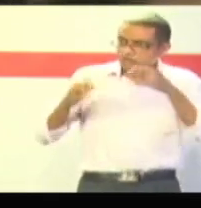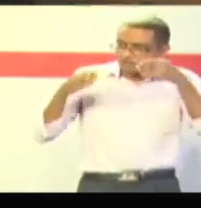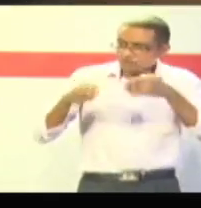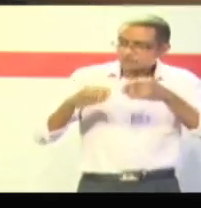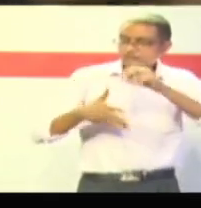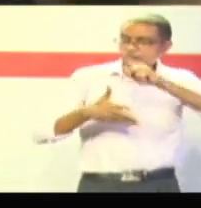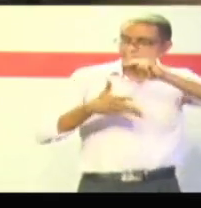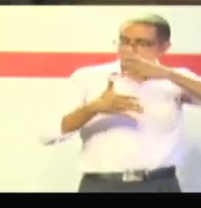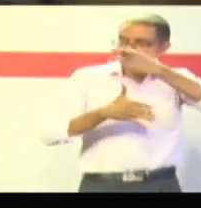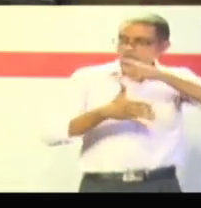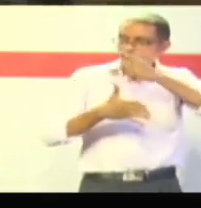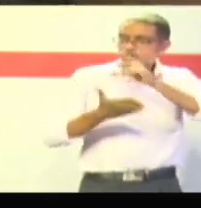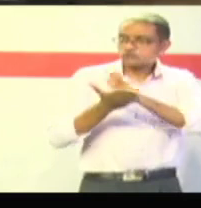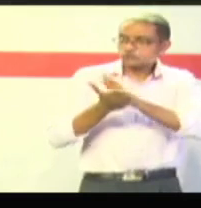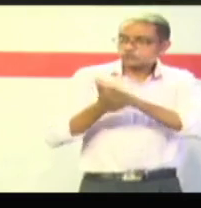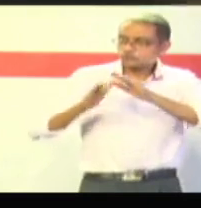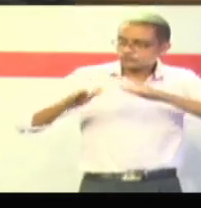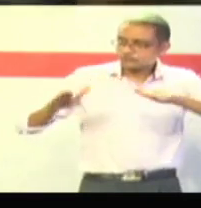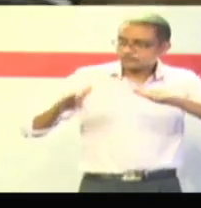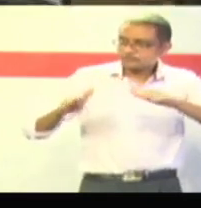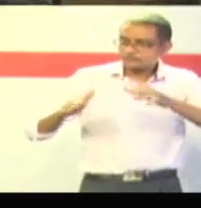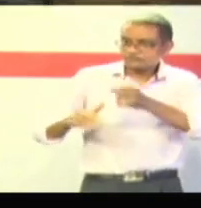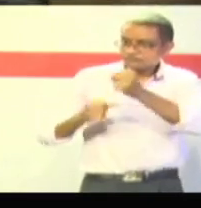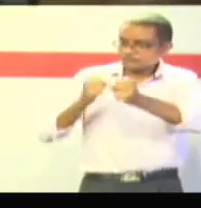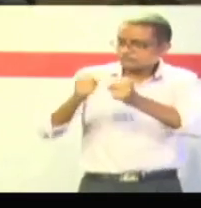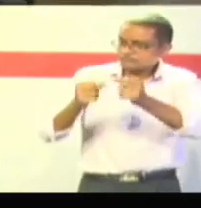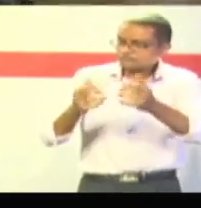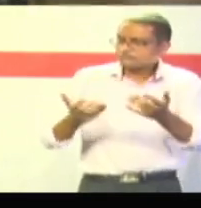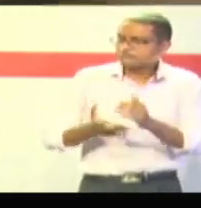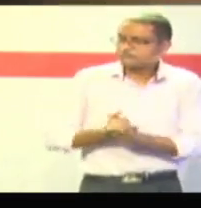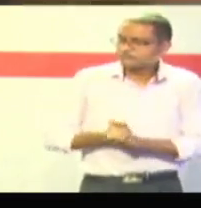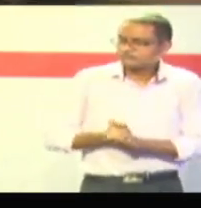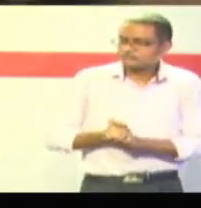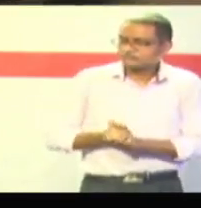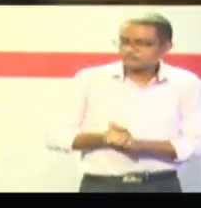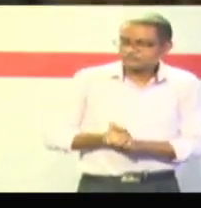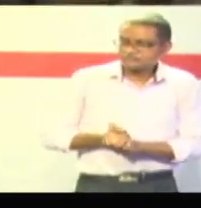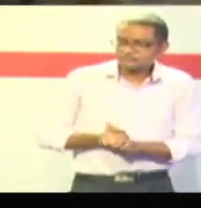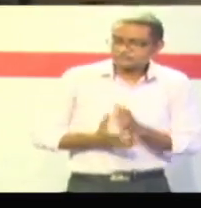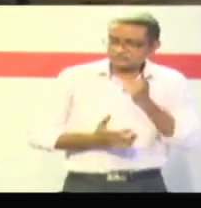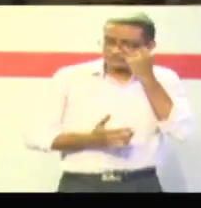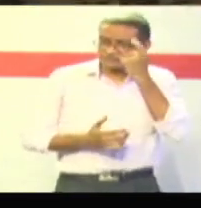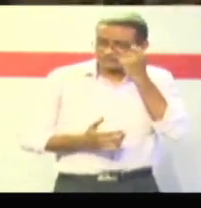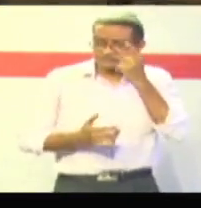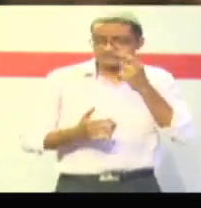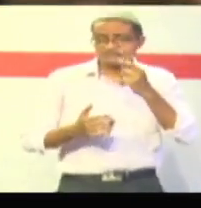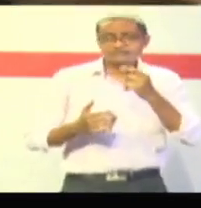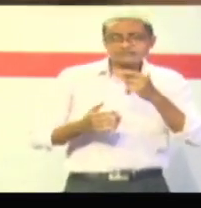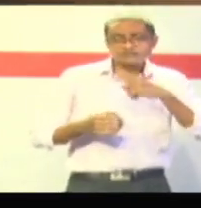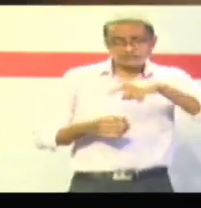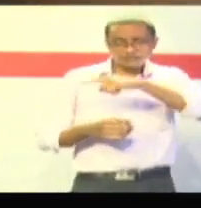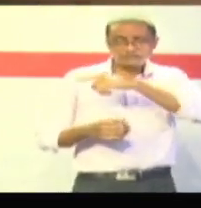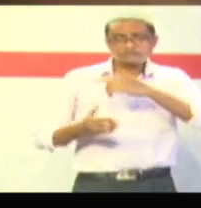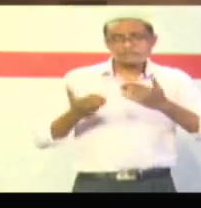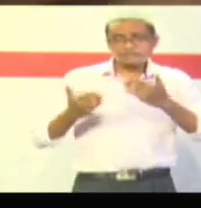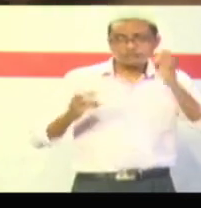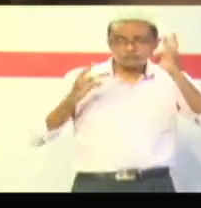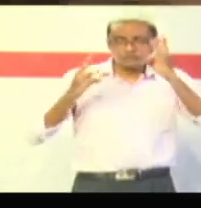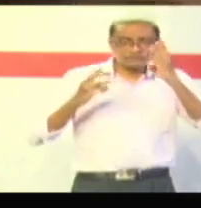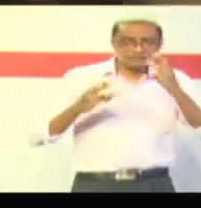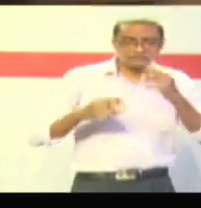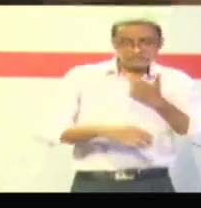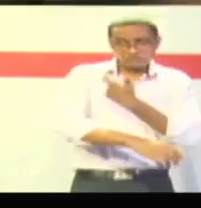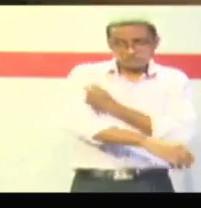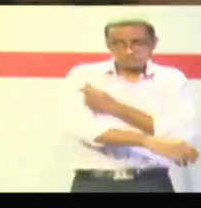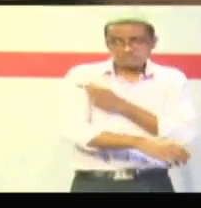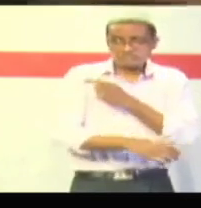at all. And we would imagine, well, they have stronger immune systems, they're less likely to have comorbidities and so forth. So the